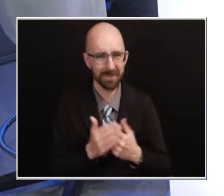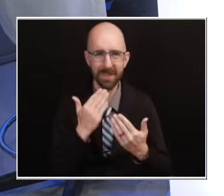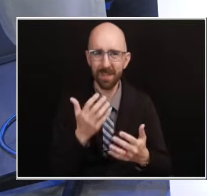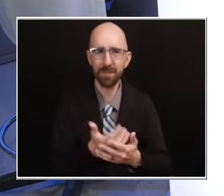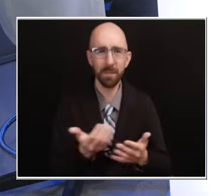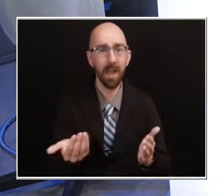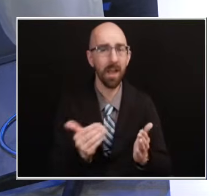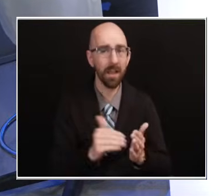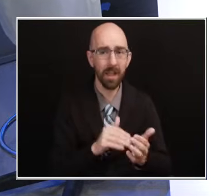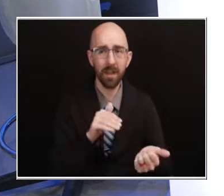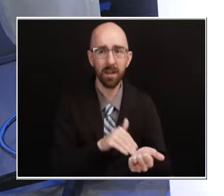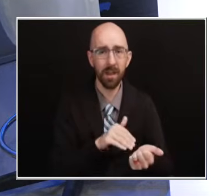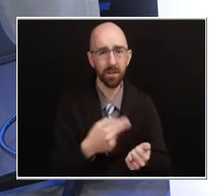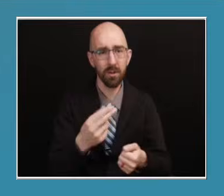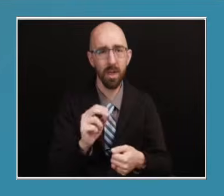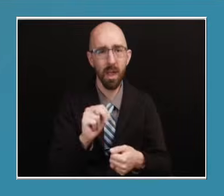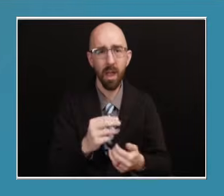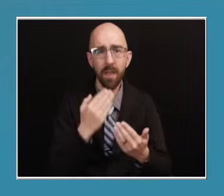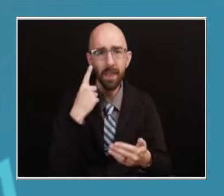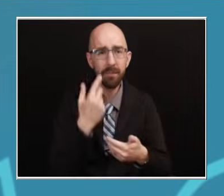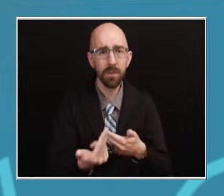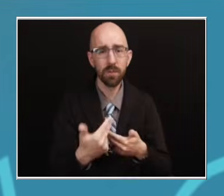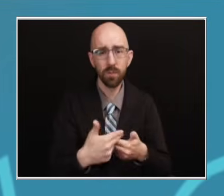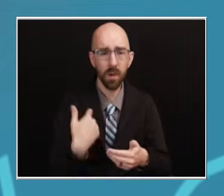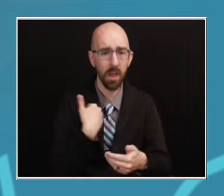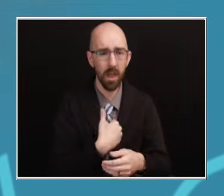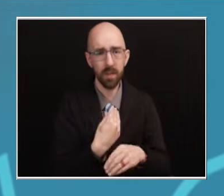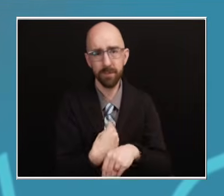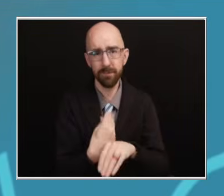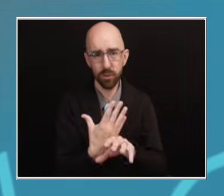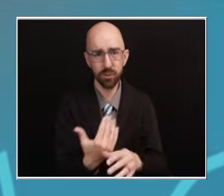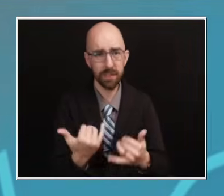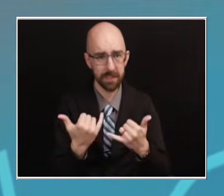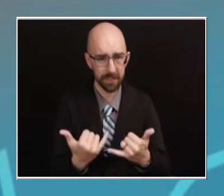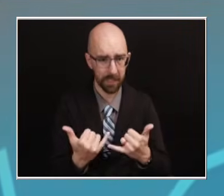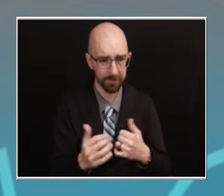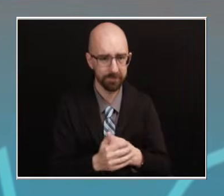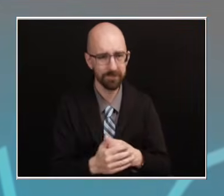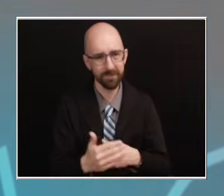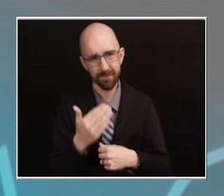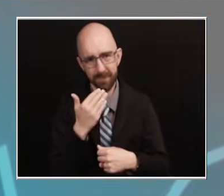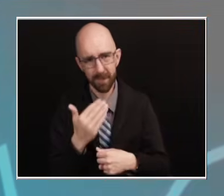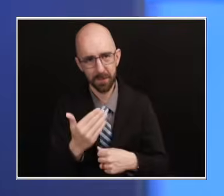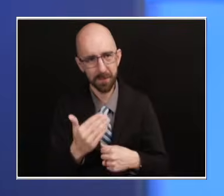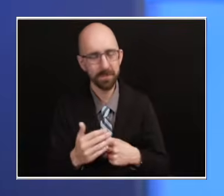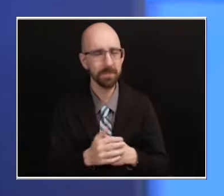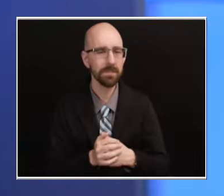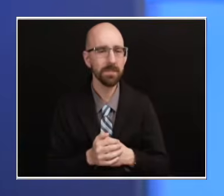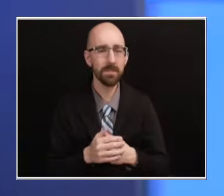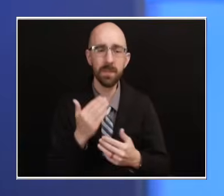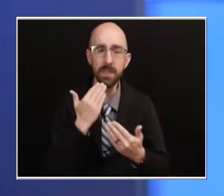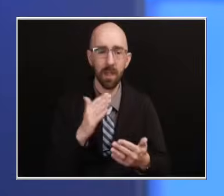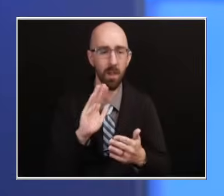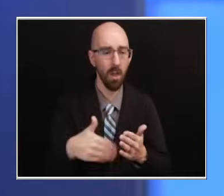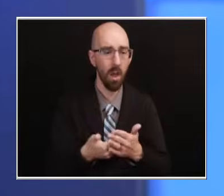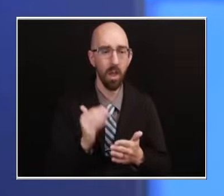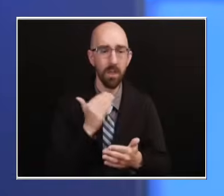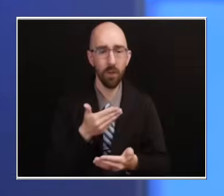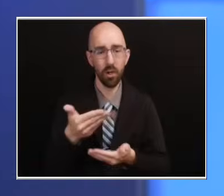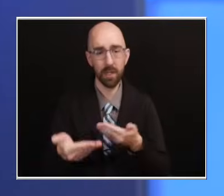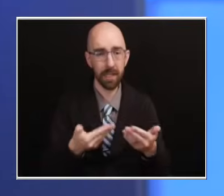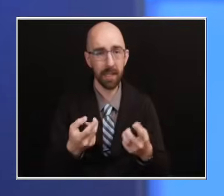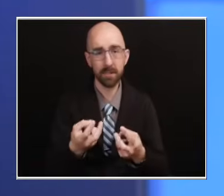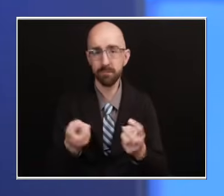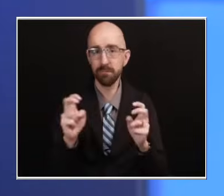Hahn, thank you for joining us virtually today. Thank you. And thank you to all of our guests for being here with us. Thanks to